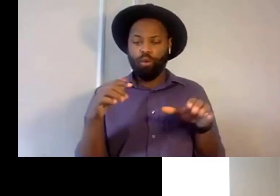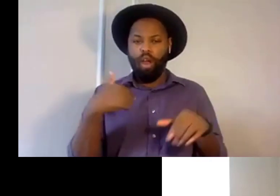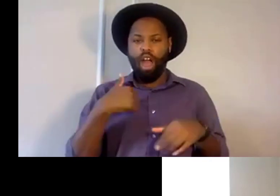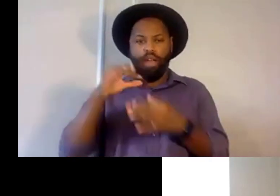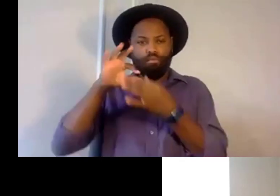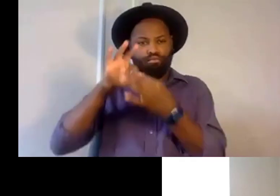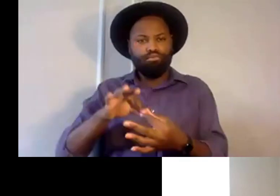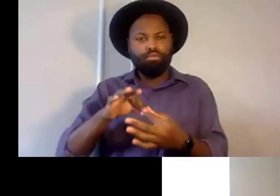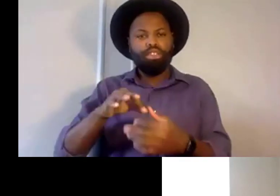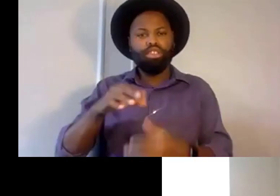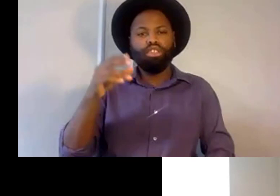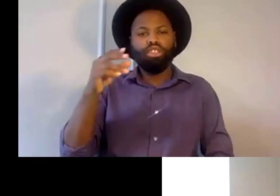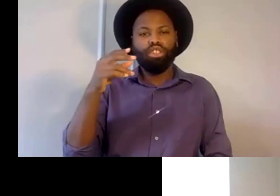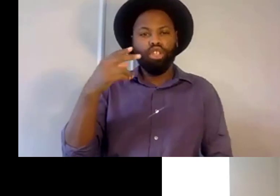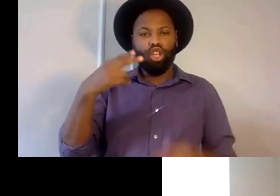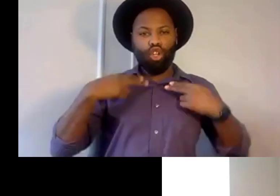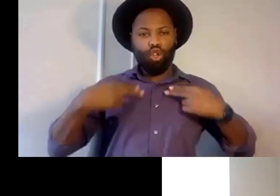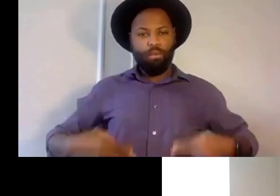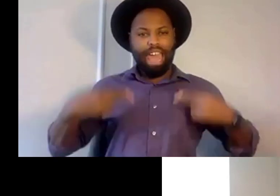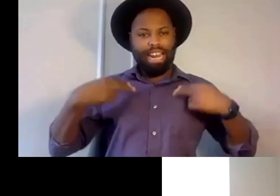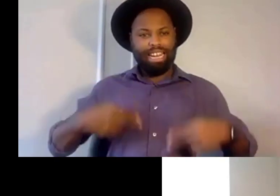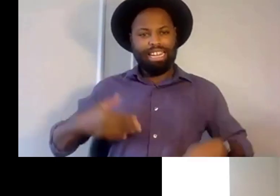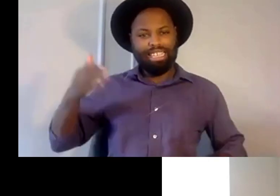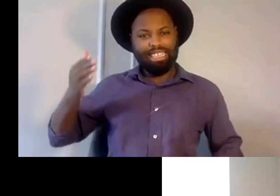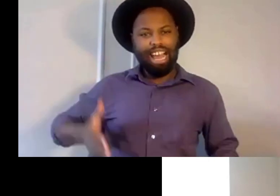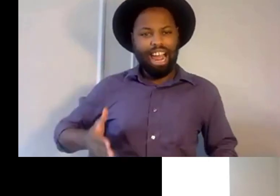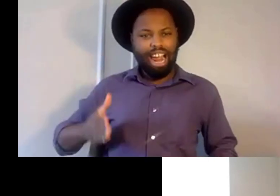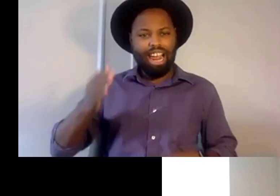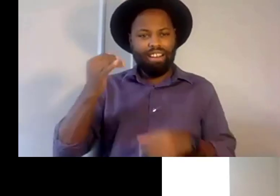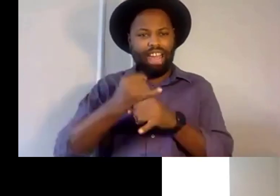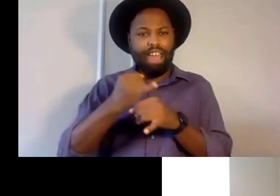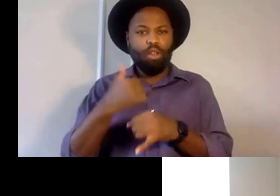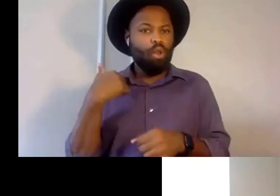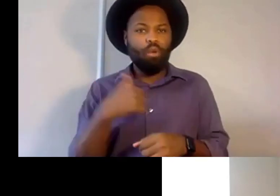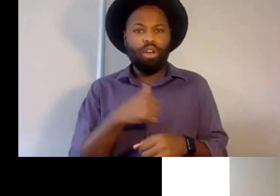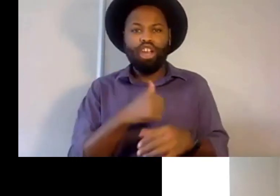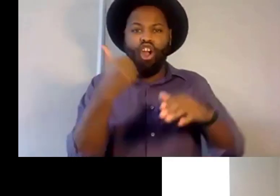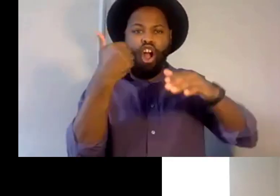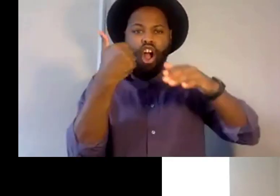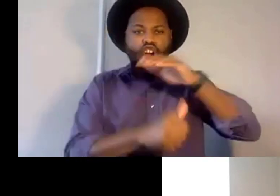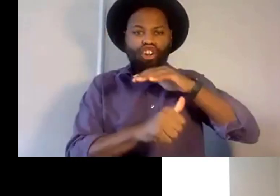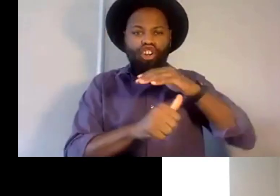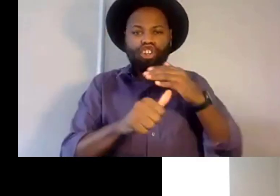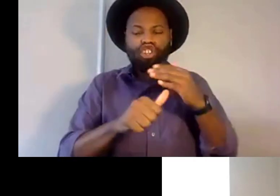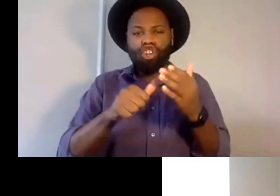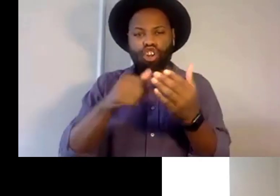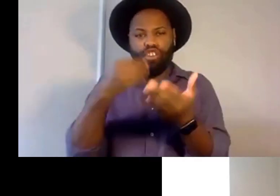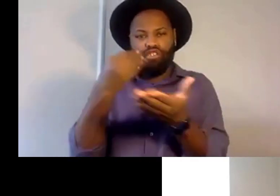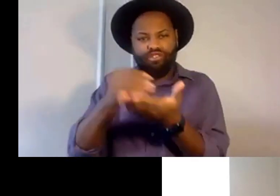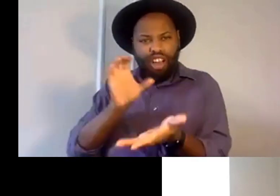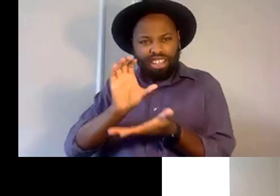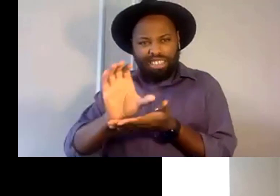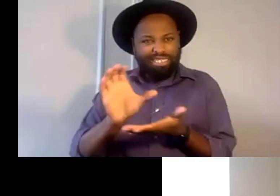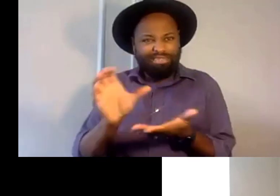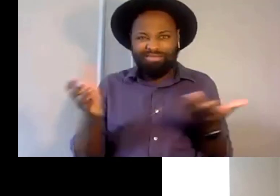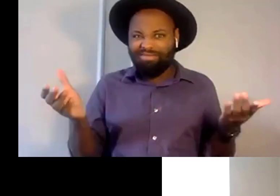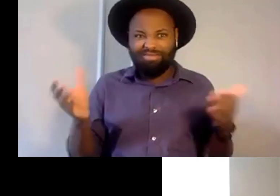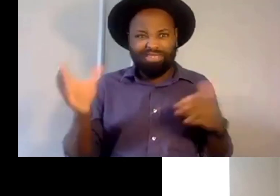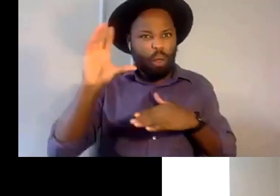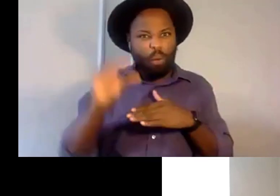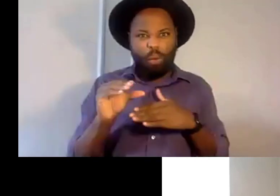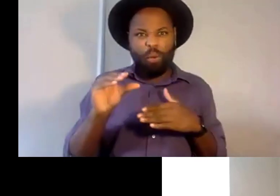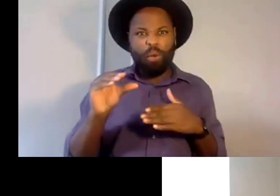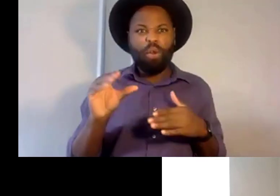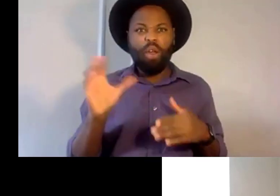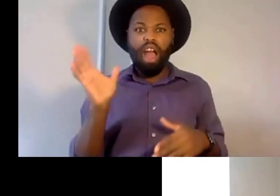of the campus, and so we are underfunded, but our former dean did a lot to try